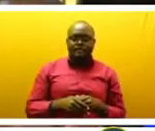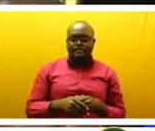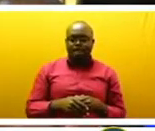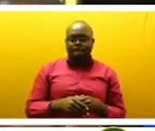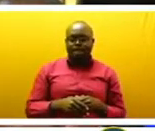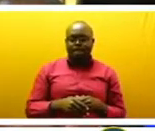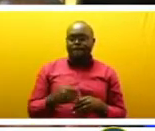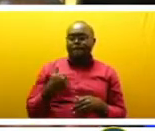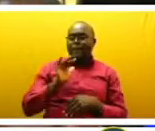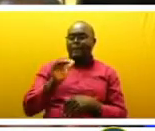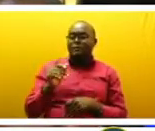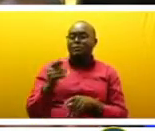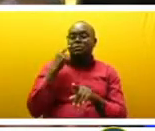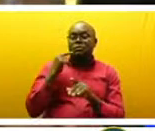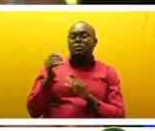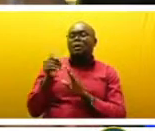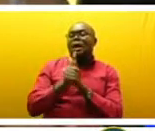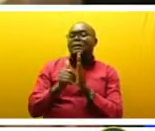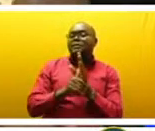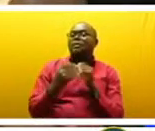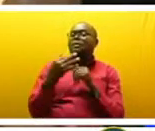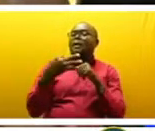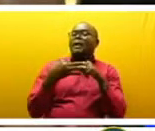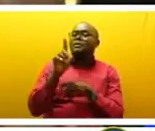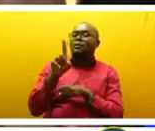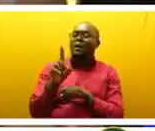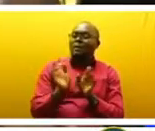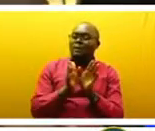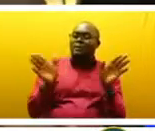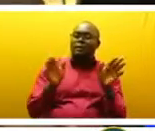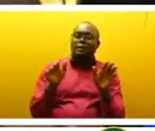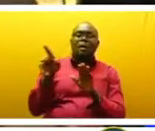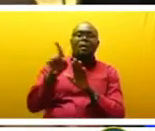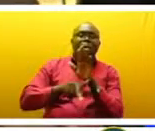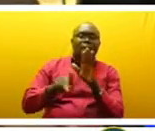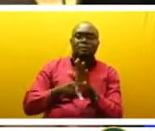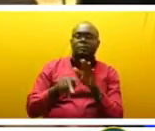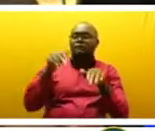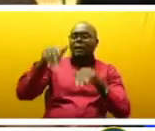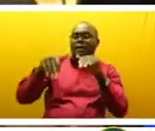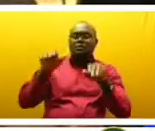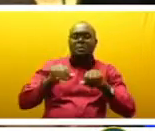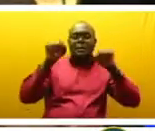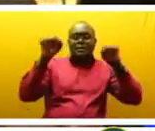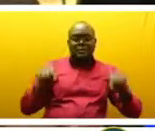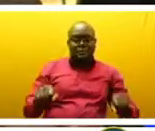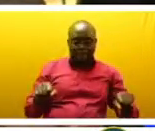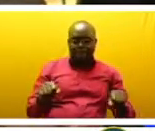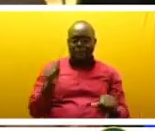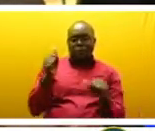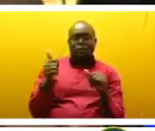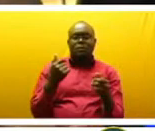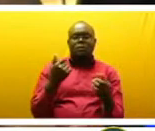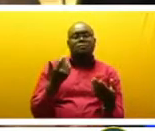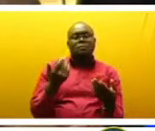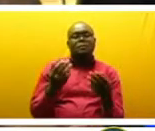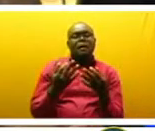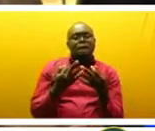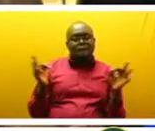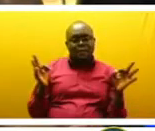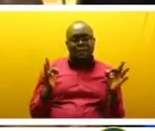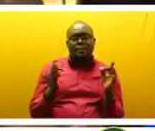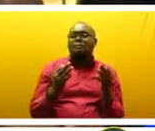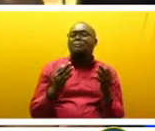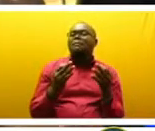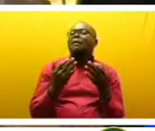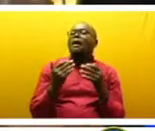I ask you to look at Article 81, the general principles for the electoral system, which talk about a free and fair election